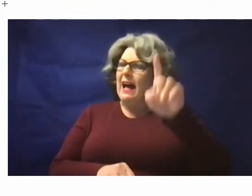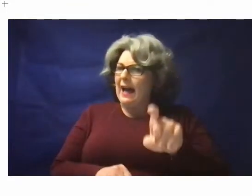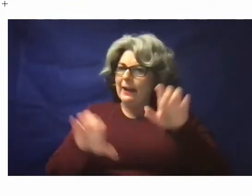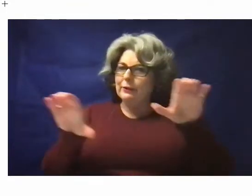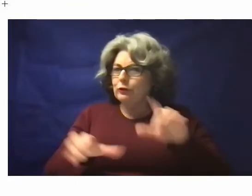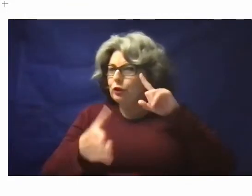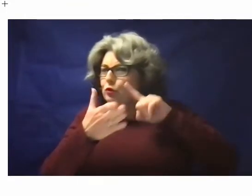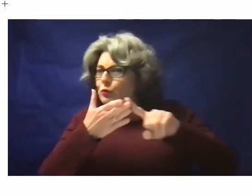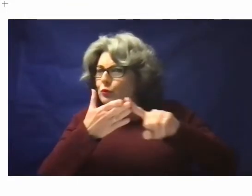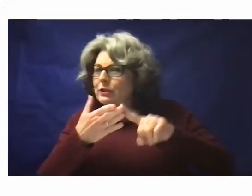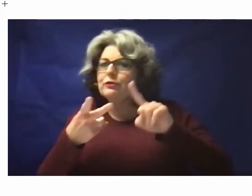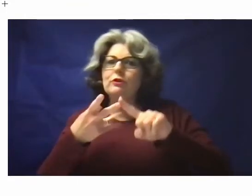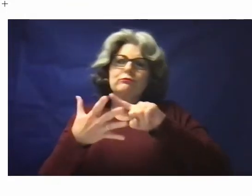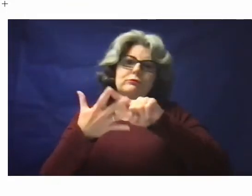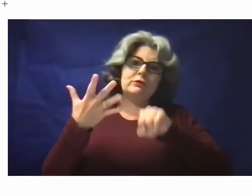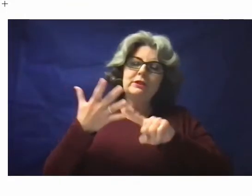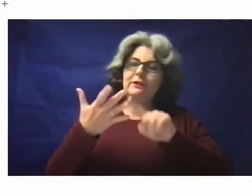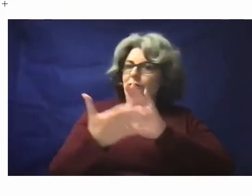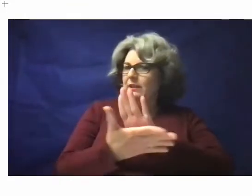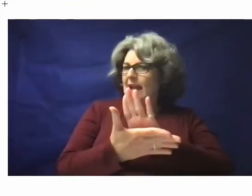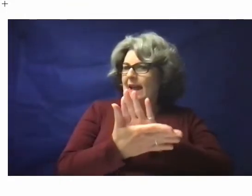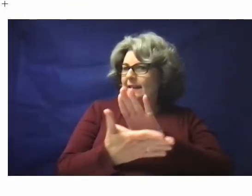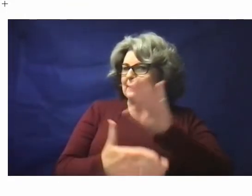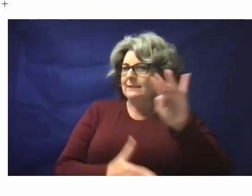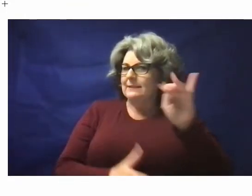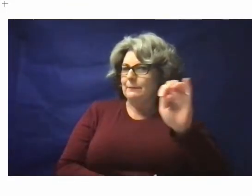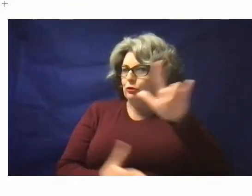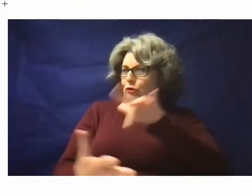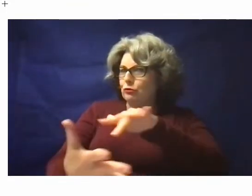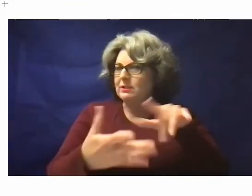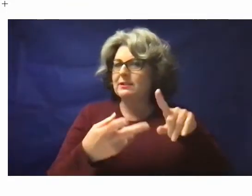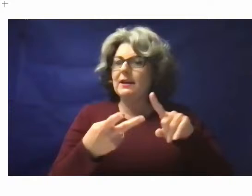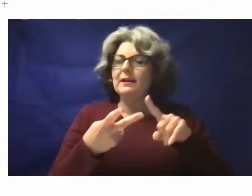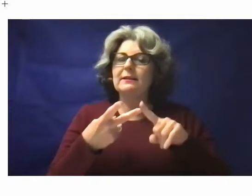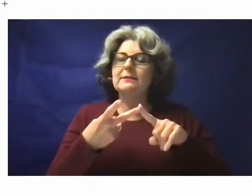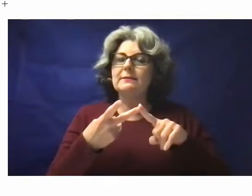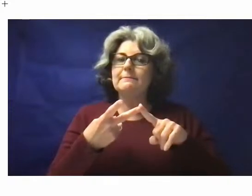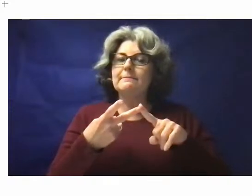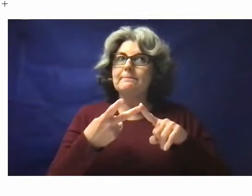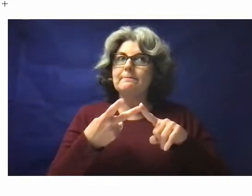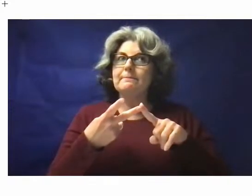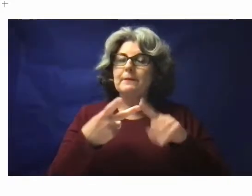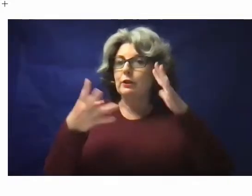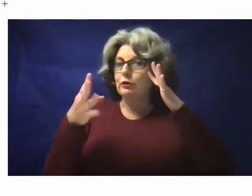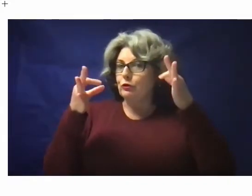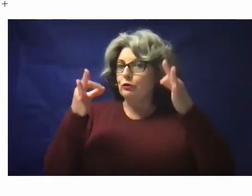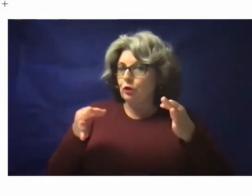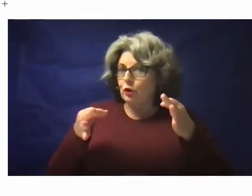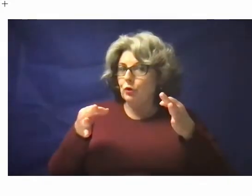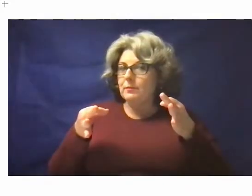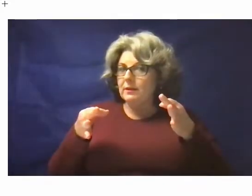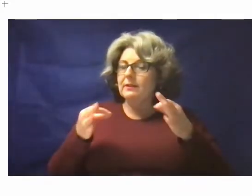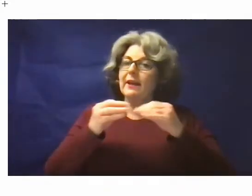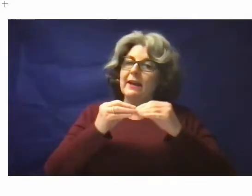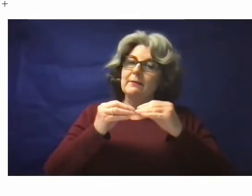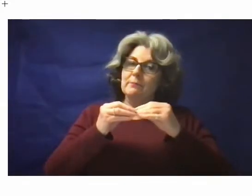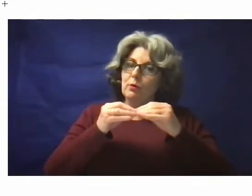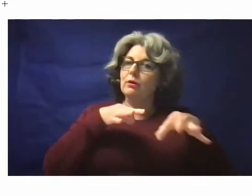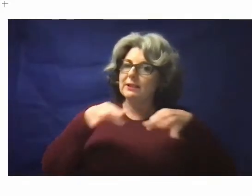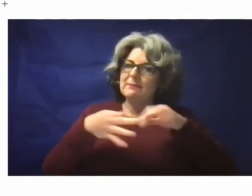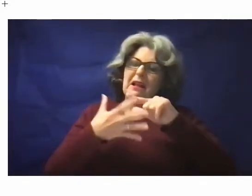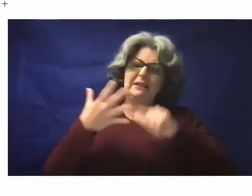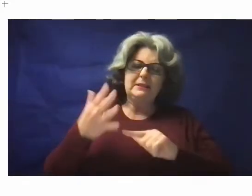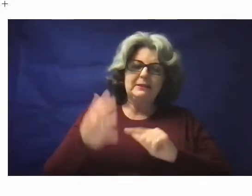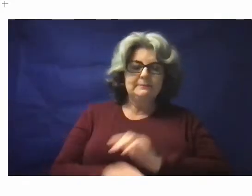through several academic journal studies in order to determine, and then it further explains and whatnot.